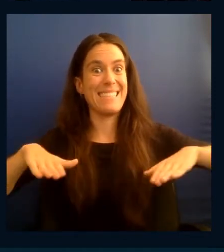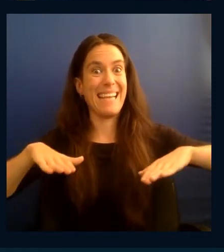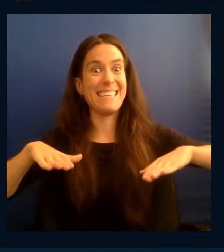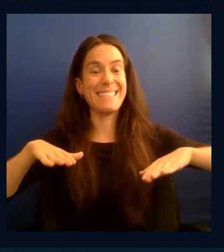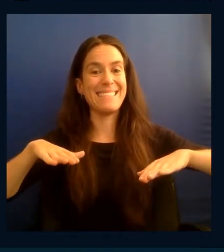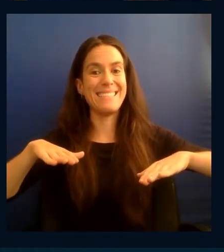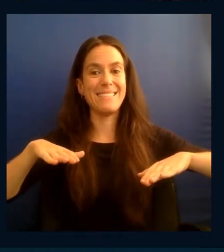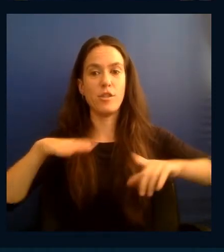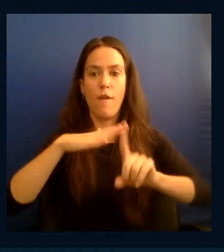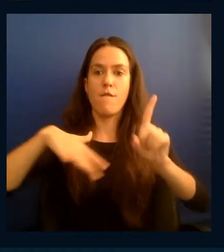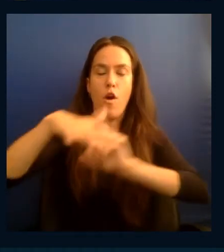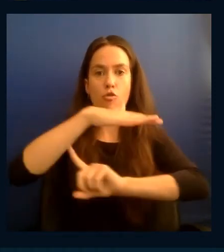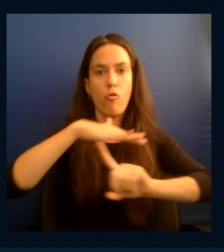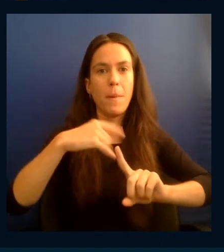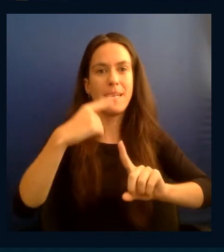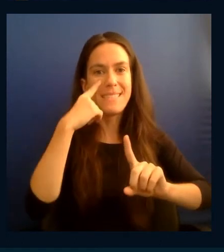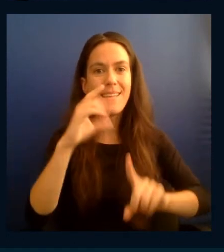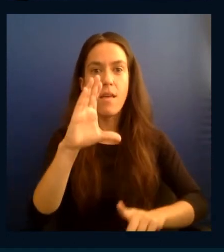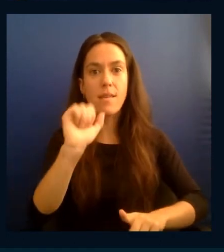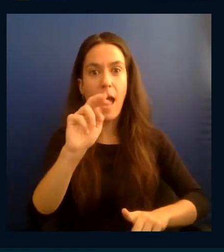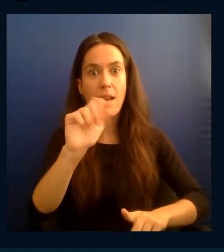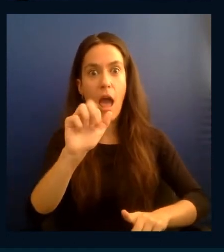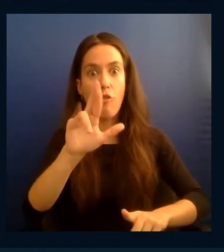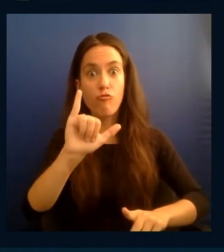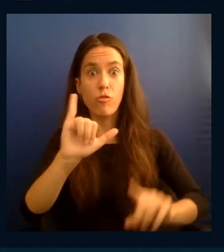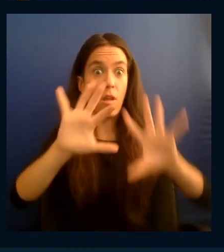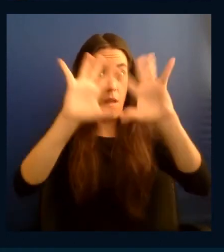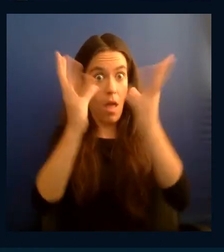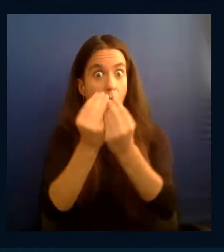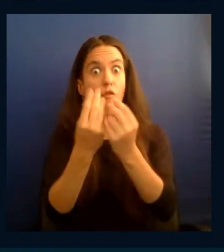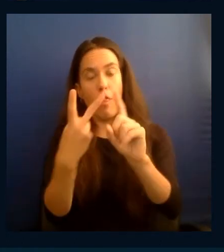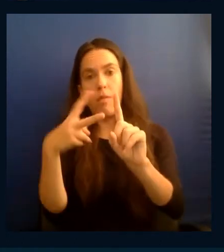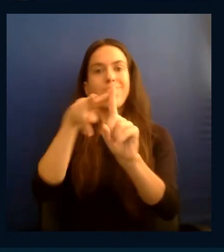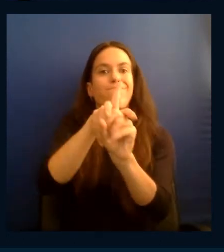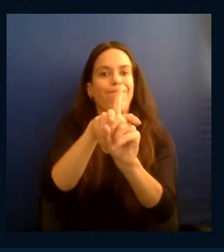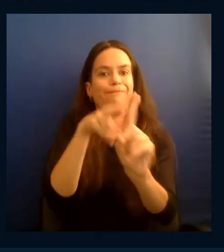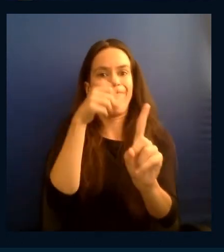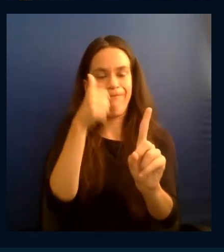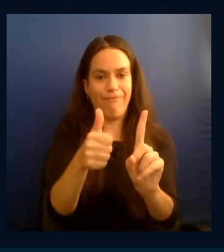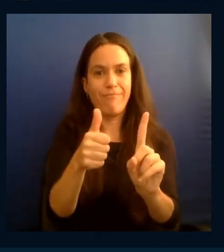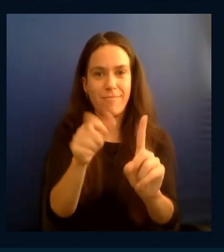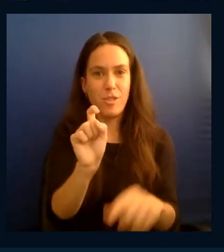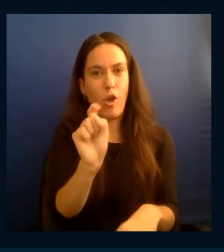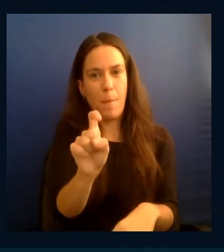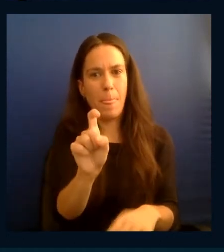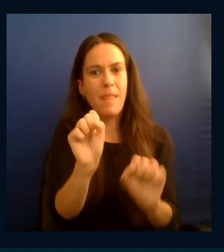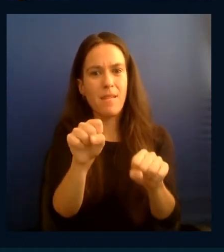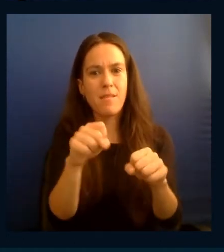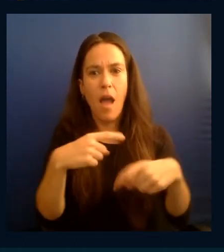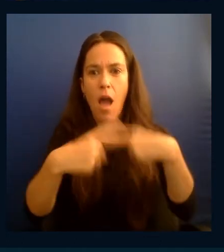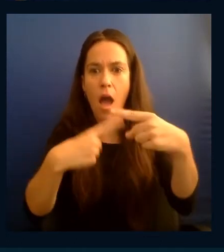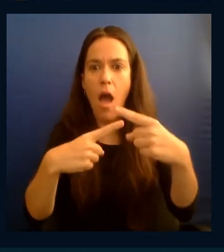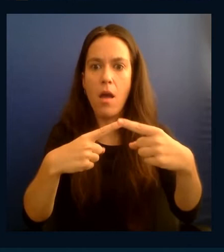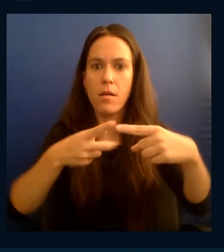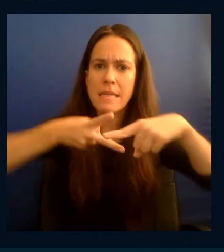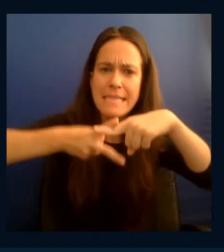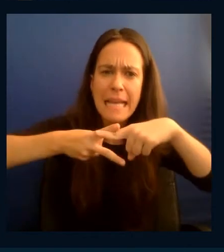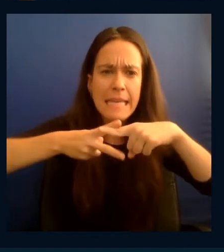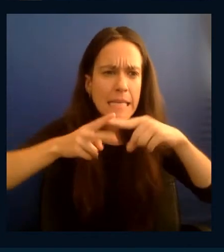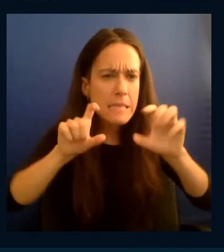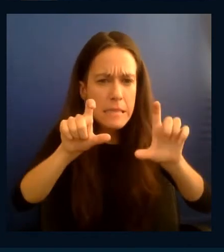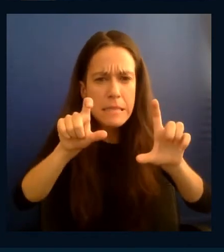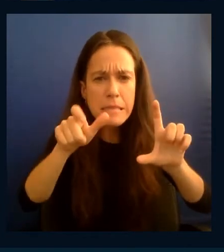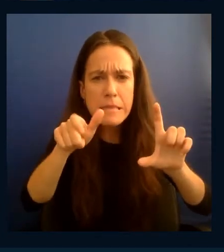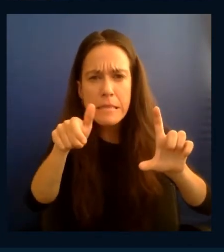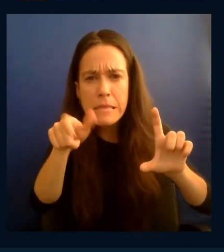Canary. Now I think we're ready to go to production. So I can hit this clone button because all those settings are where I need to go. I actually